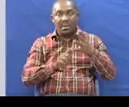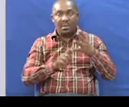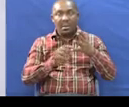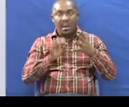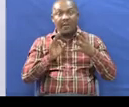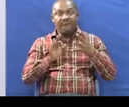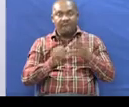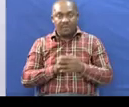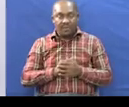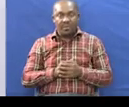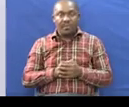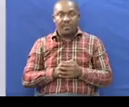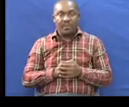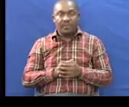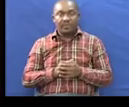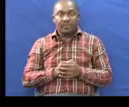F.